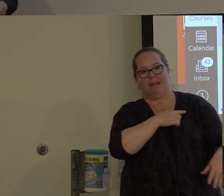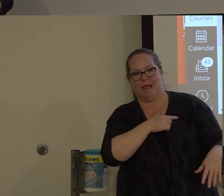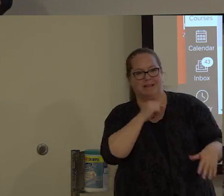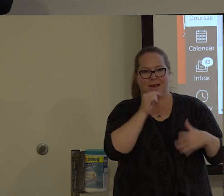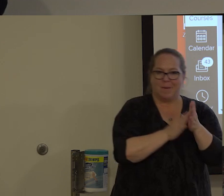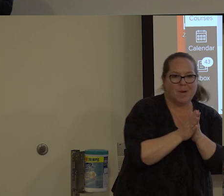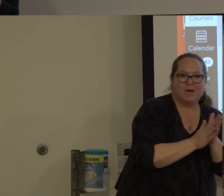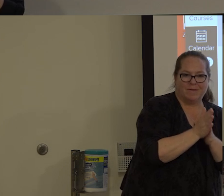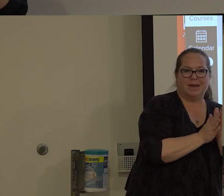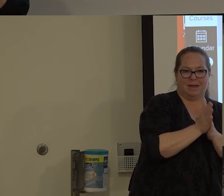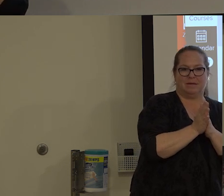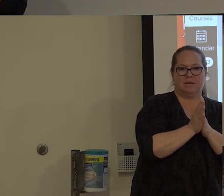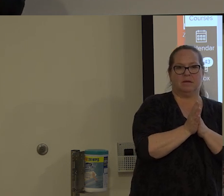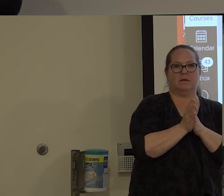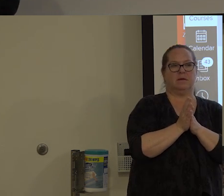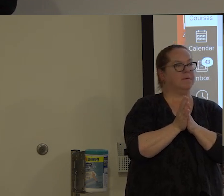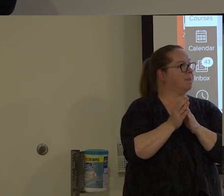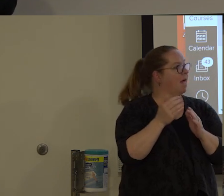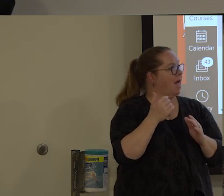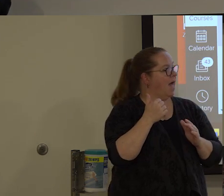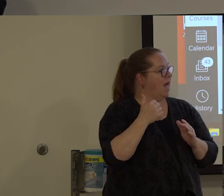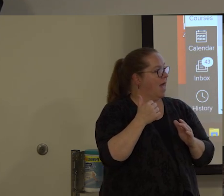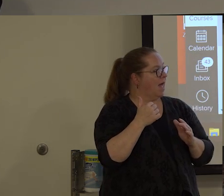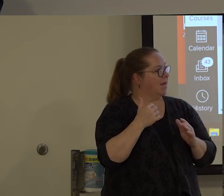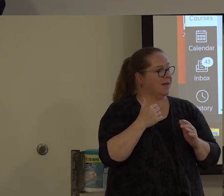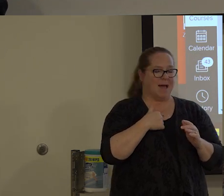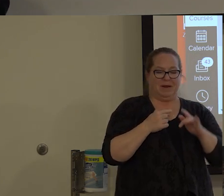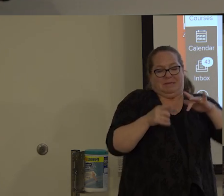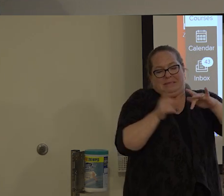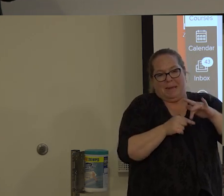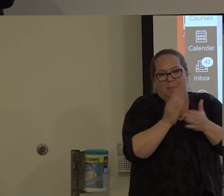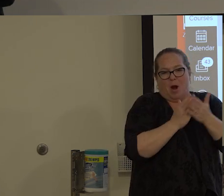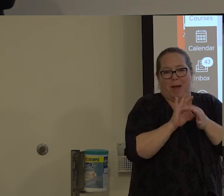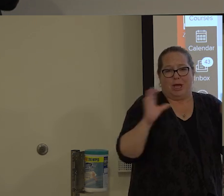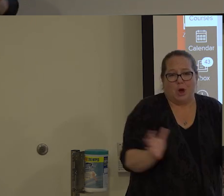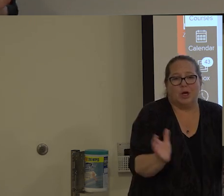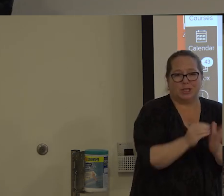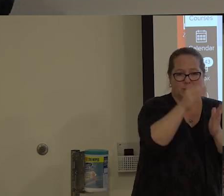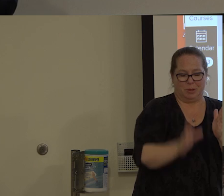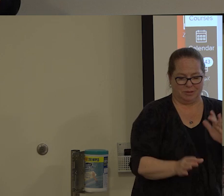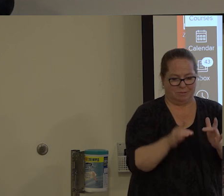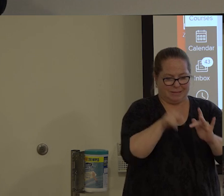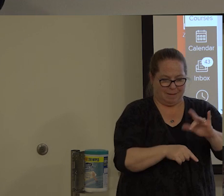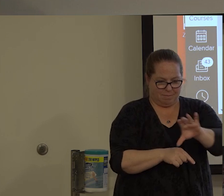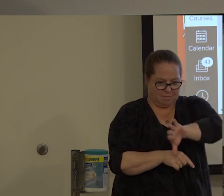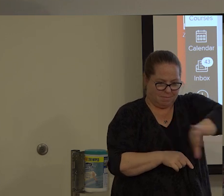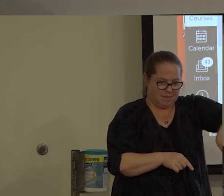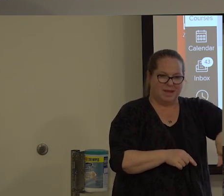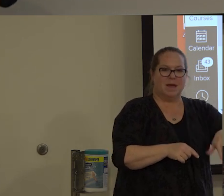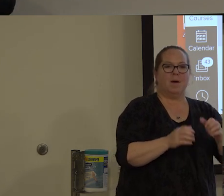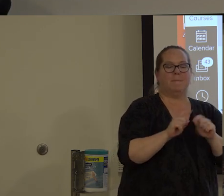to skip over what I have about encouraging students to not fall